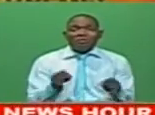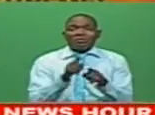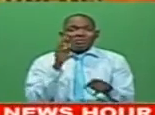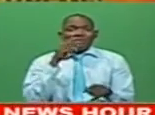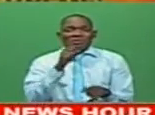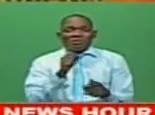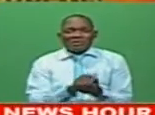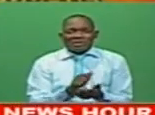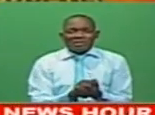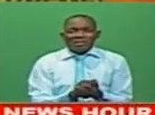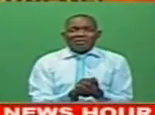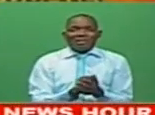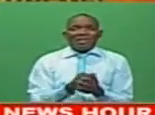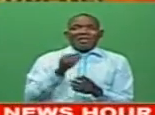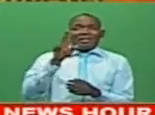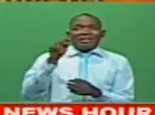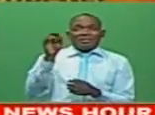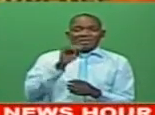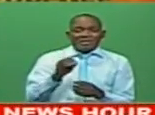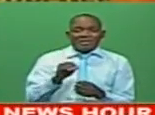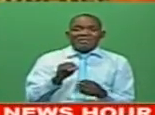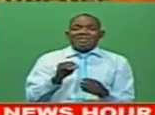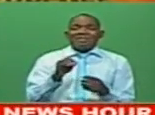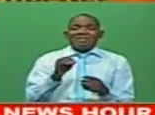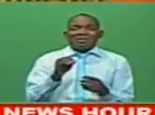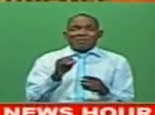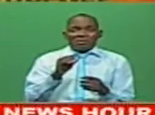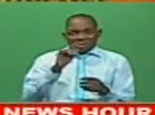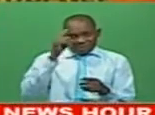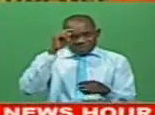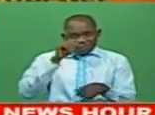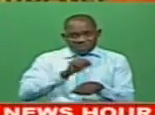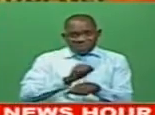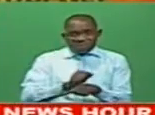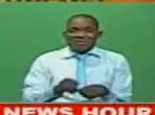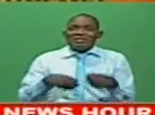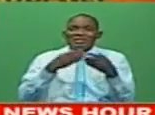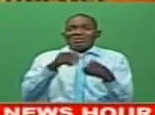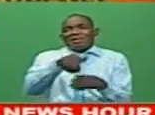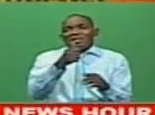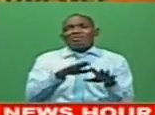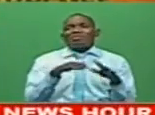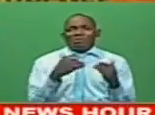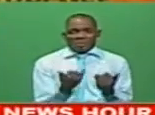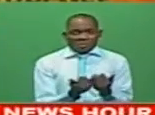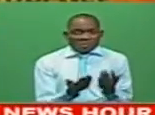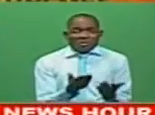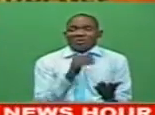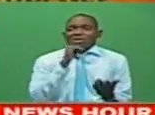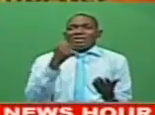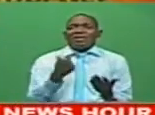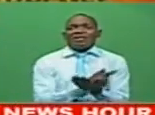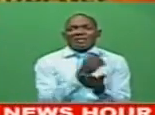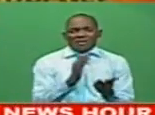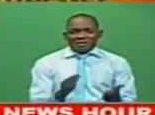ensure that 30% of that 70% goes to women, companies owned by women, persons